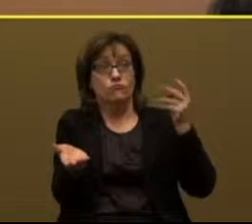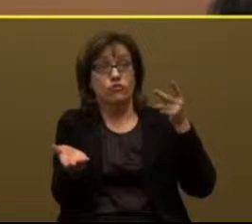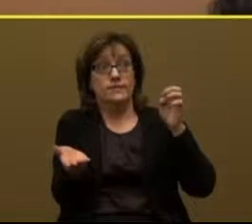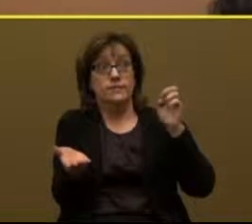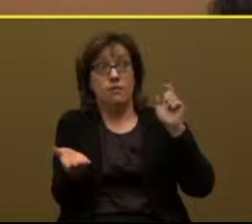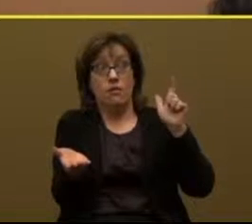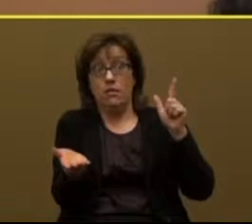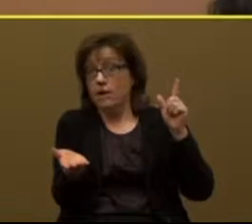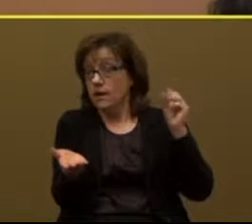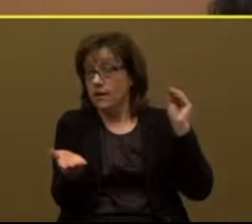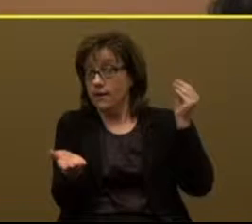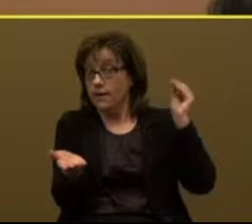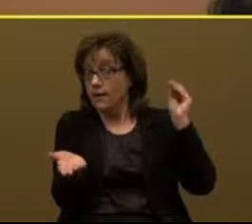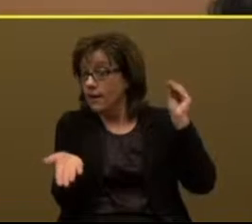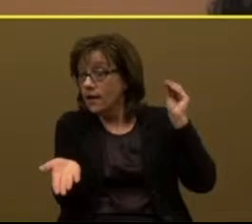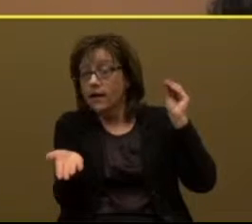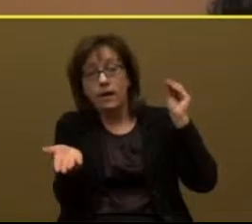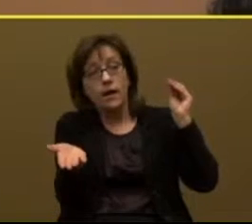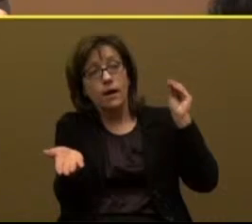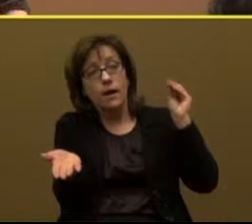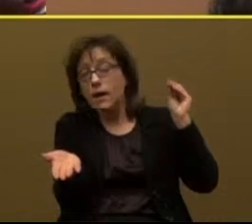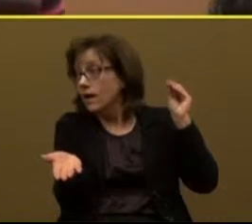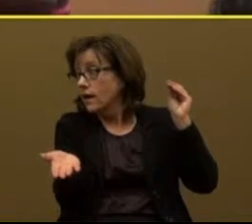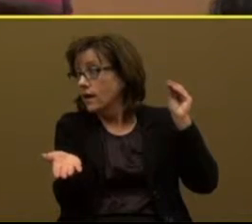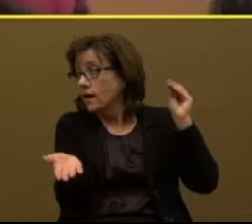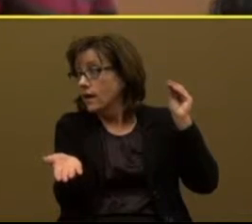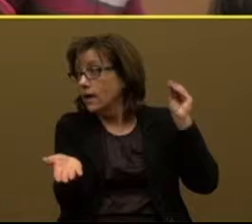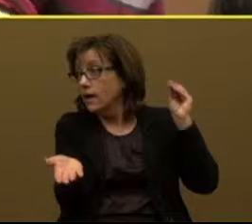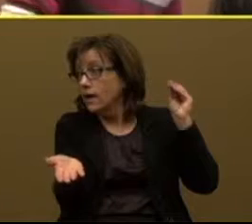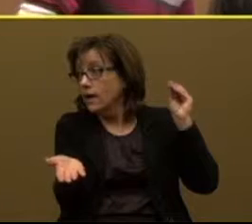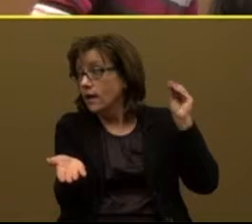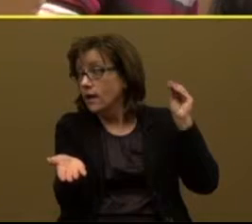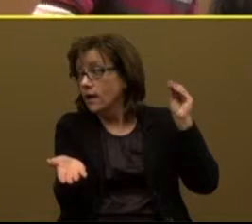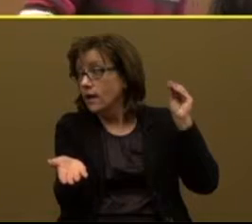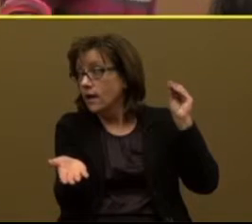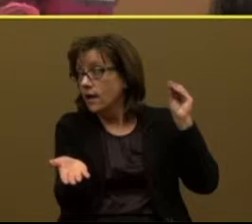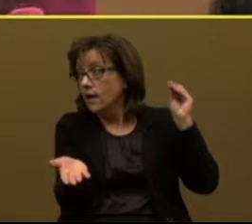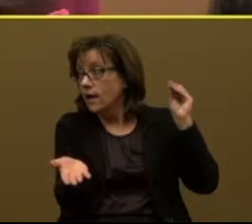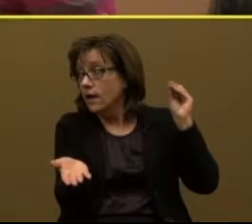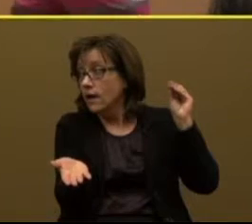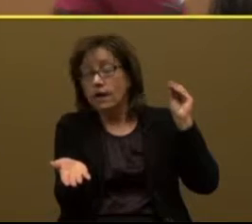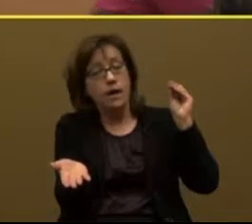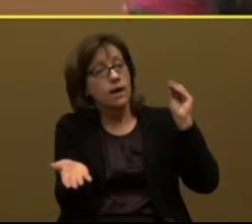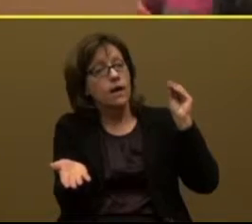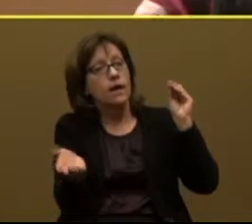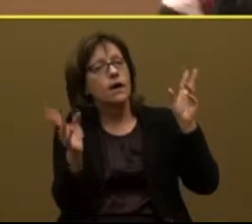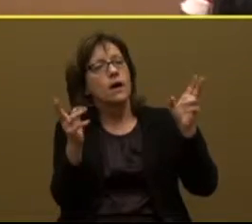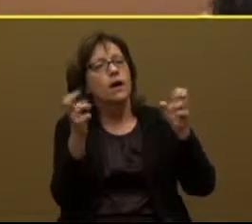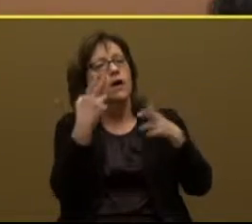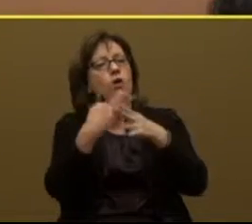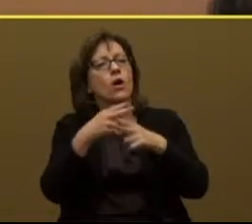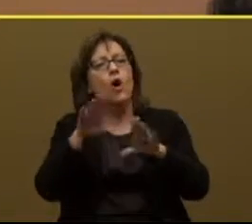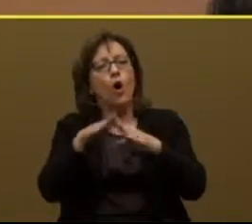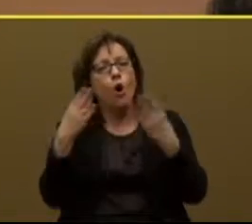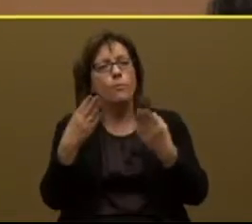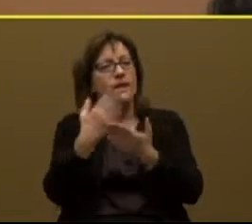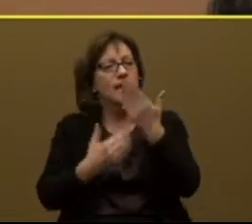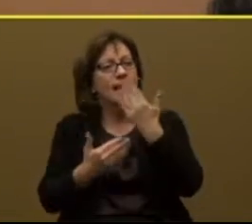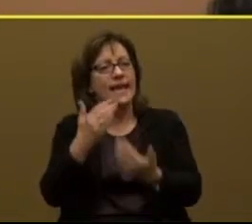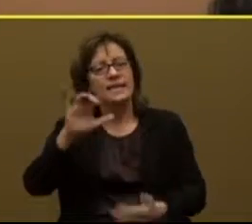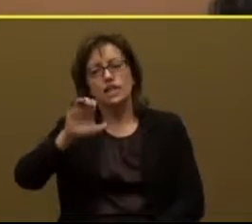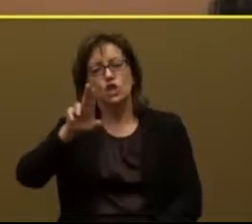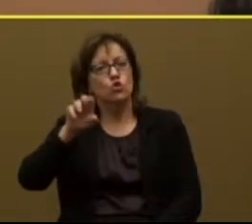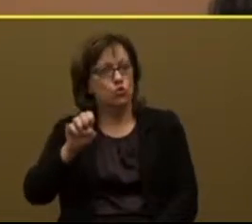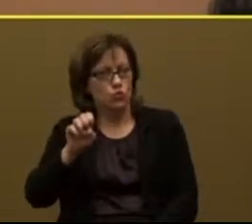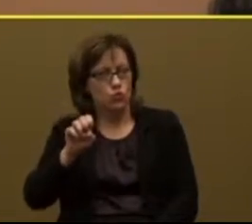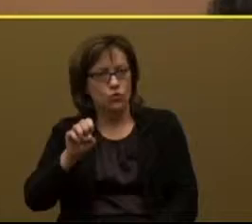even though I have this, she would definitely be prompting. I'm providing an open hand cue. I'm on the wrong hand. Yeah, as she